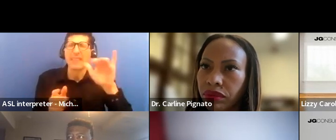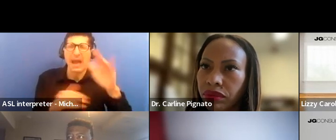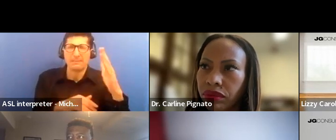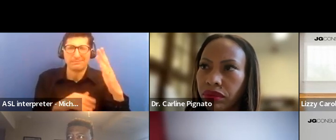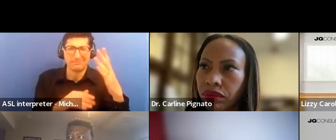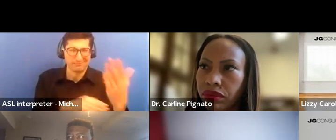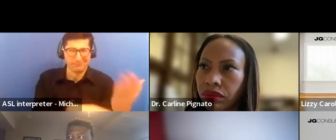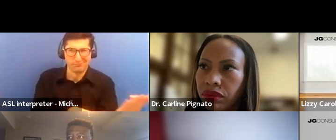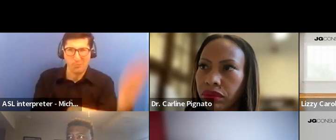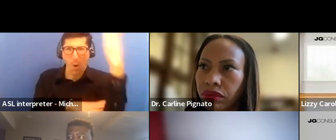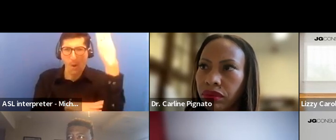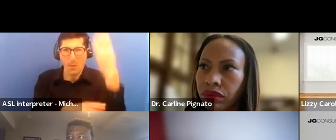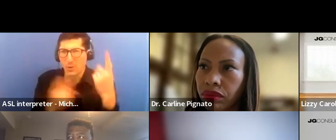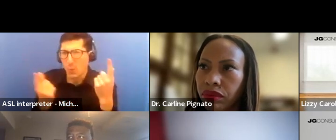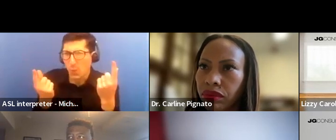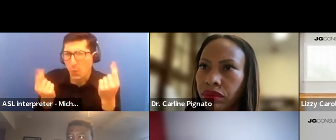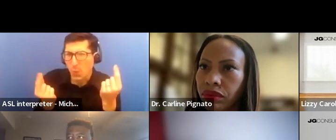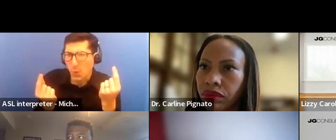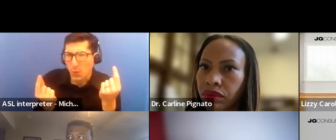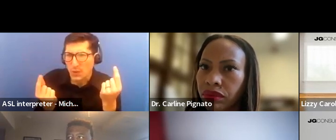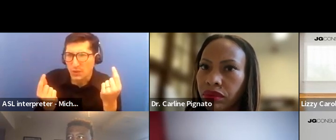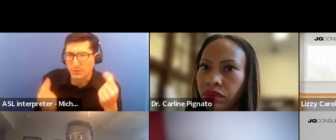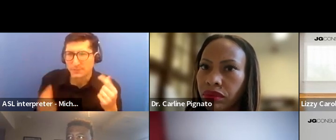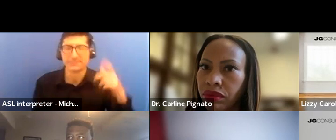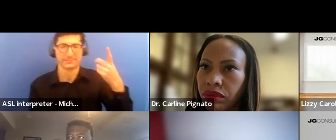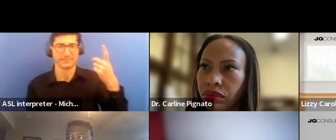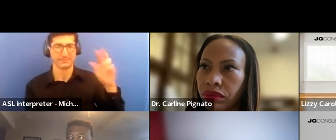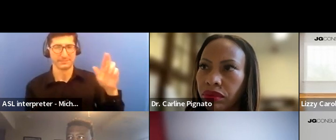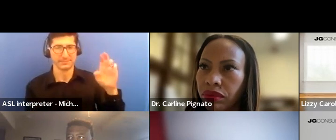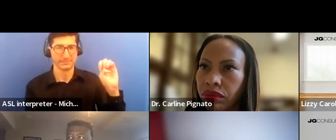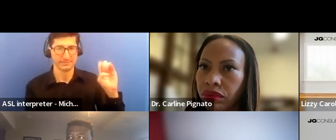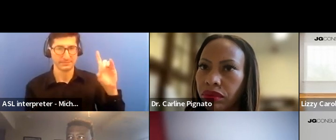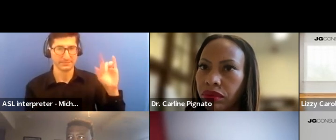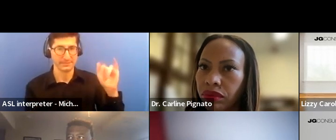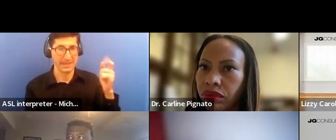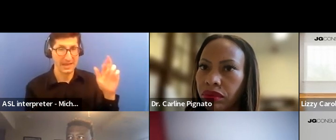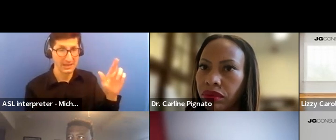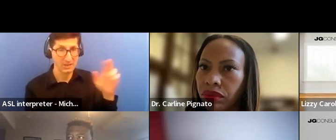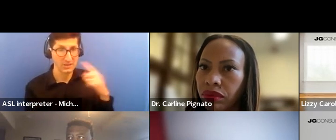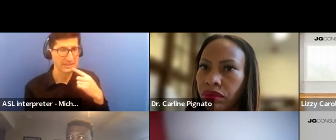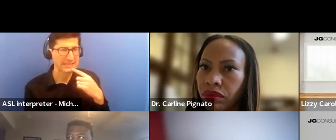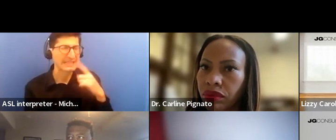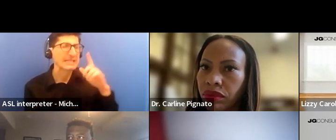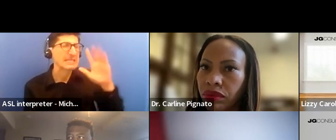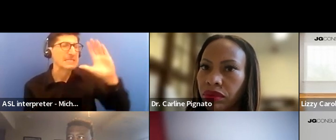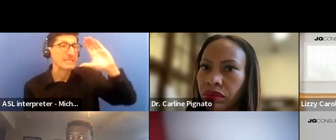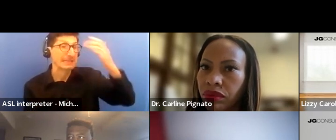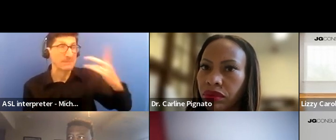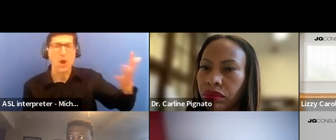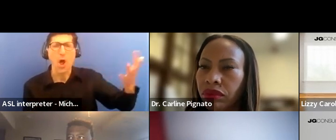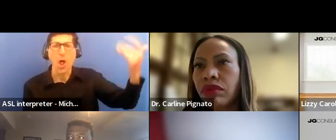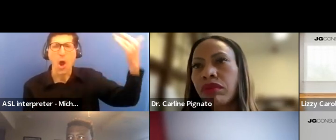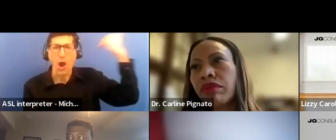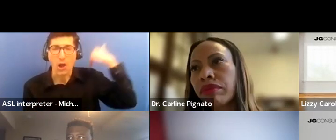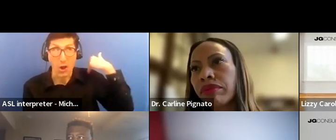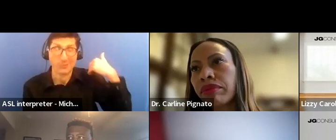date actually for? So, Mr. Fraley, it sounds to me that this is a process in the olden times that we used to